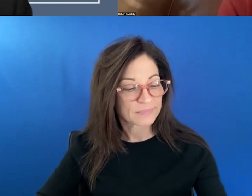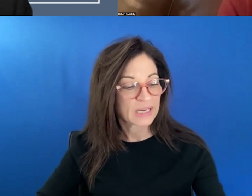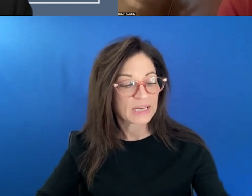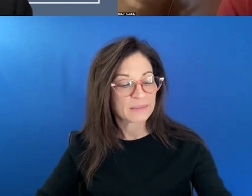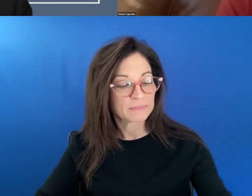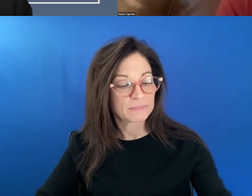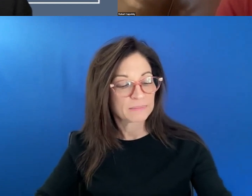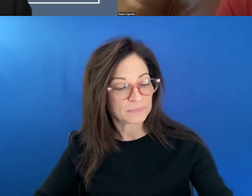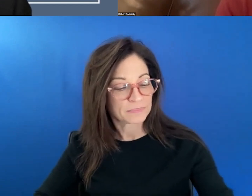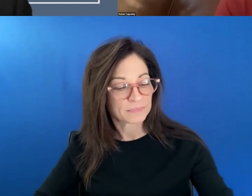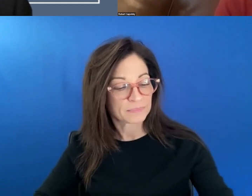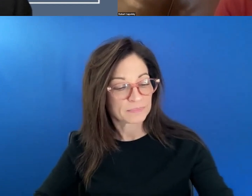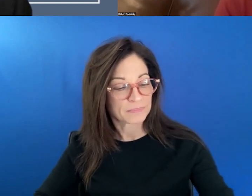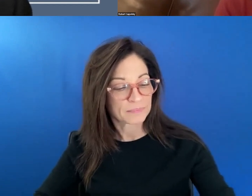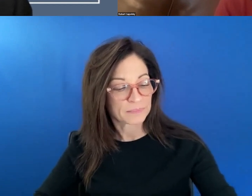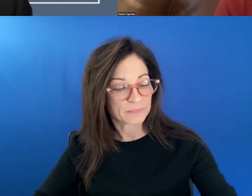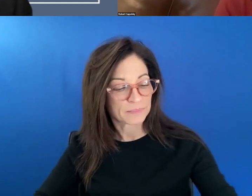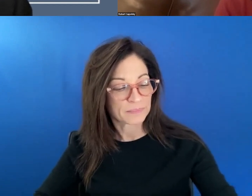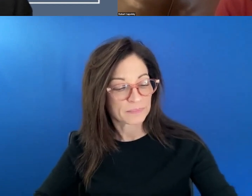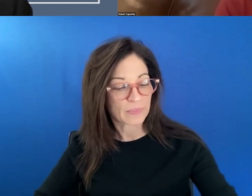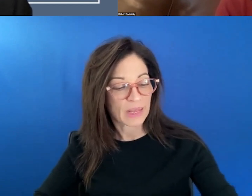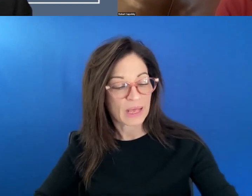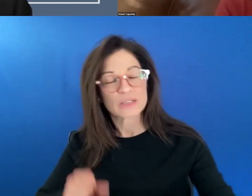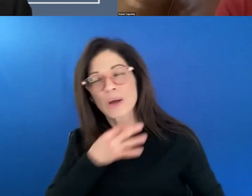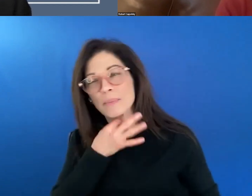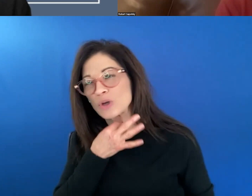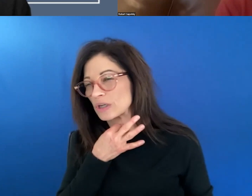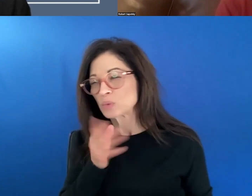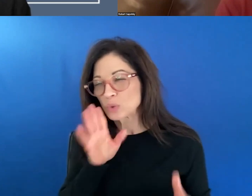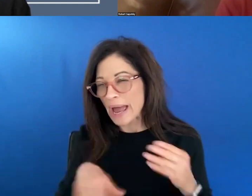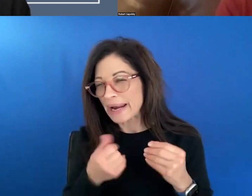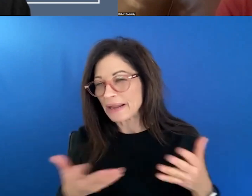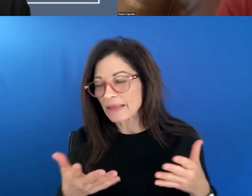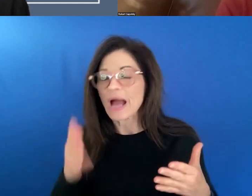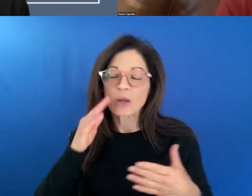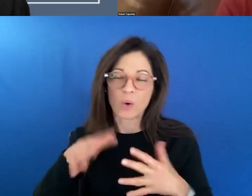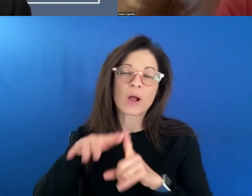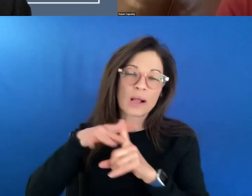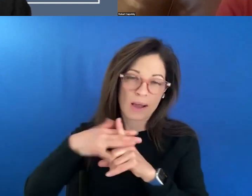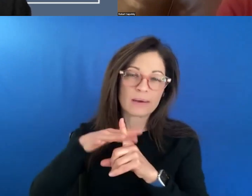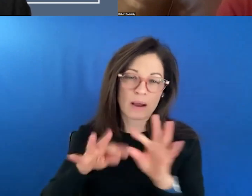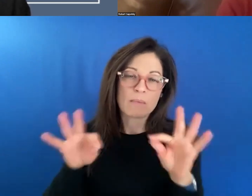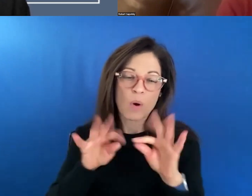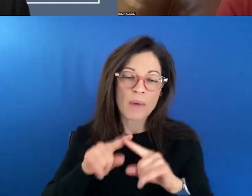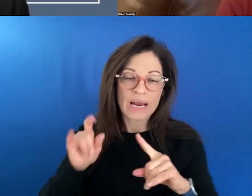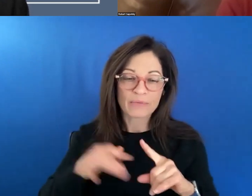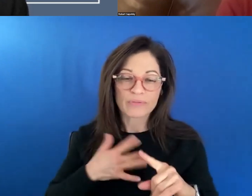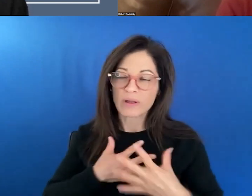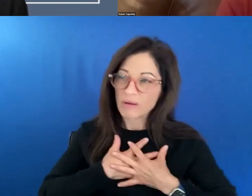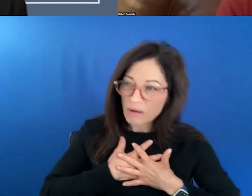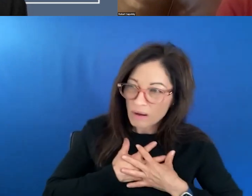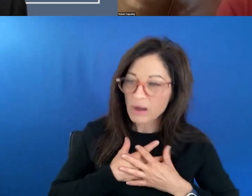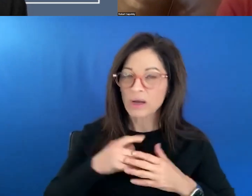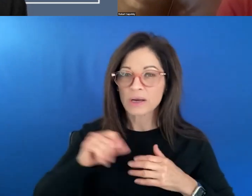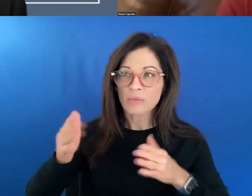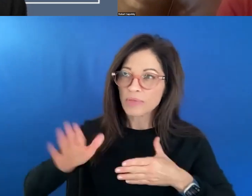to that? Because I know context always matters in these discussions, but it seems like if we are distressed by another person's pain, that may